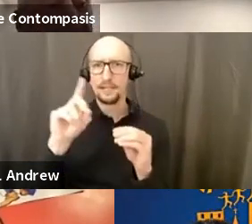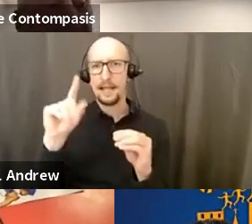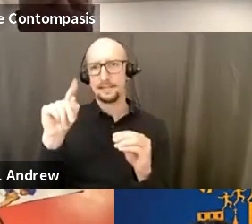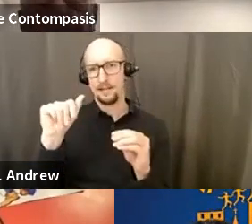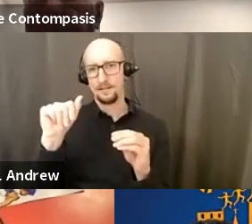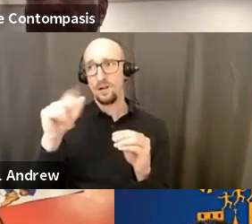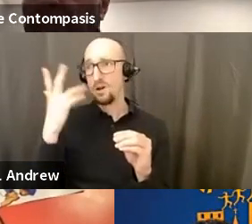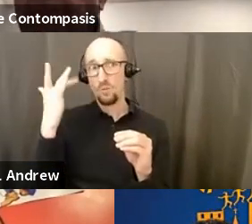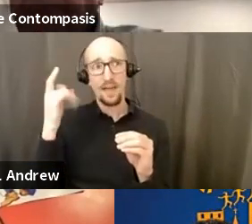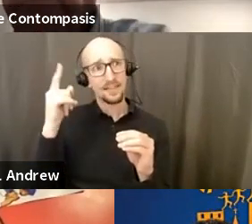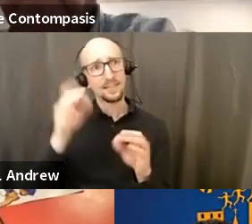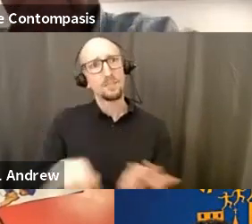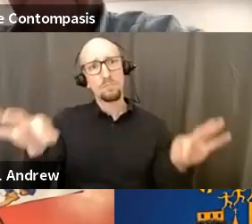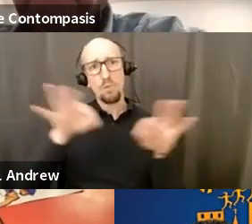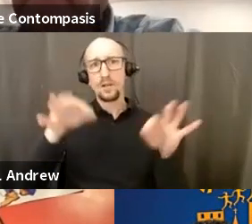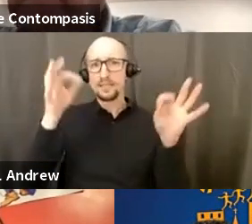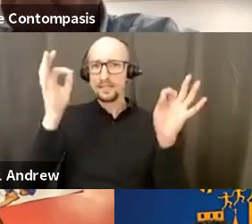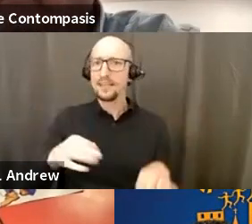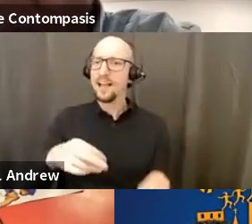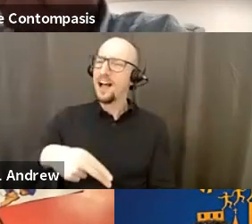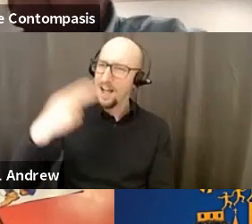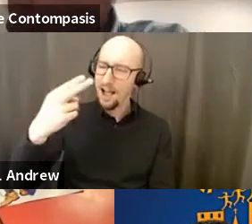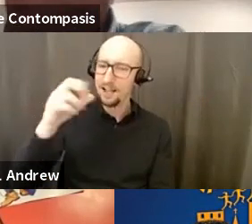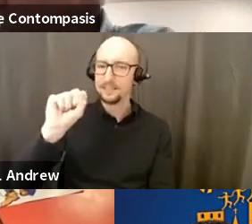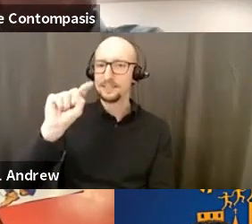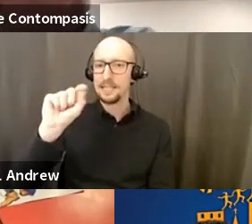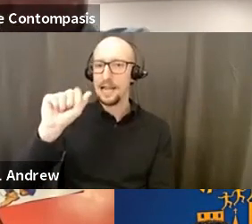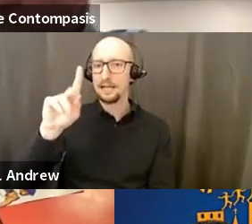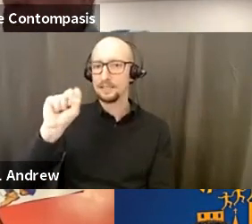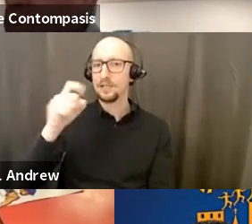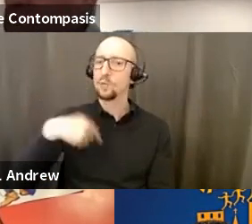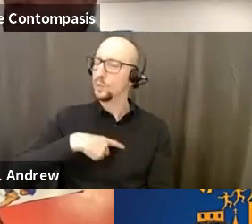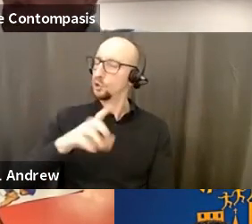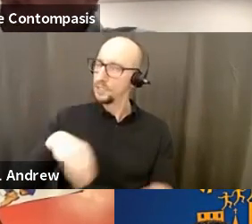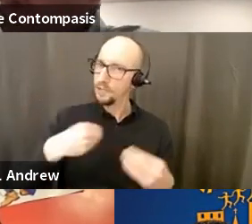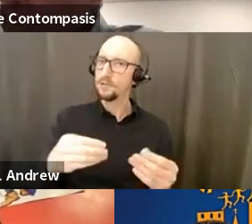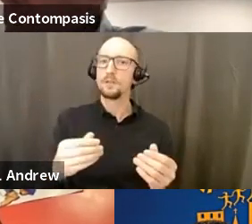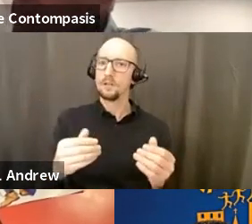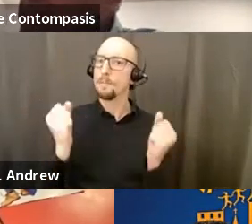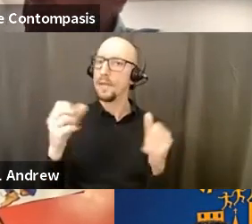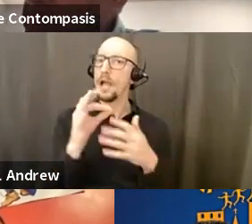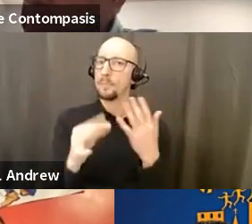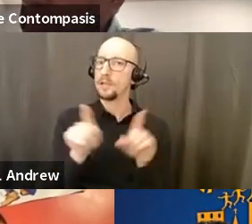want to give kids as many chances as possible. But I also understand that the